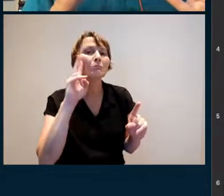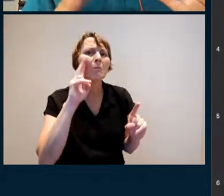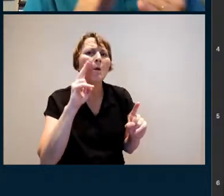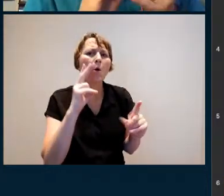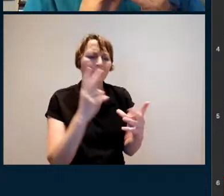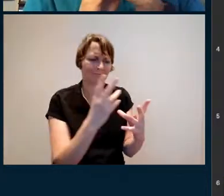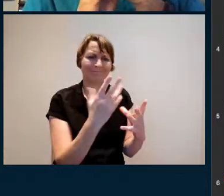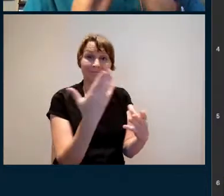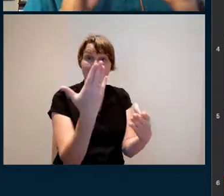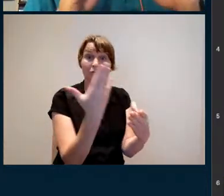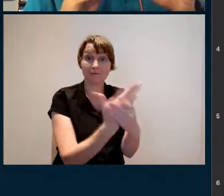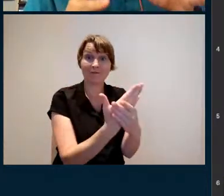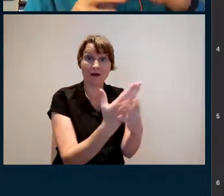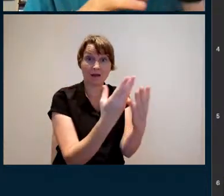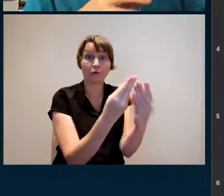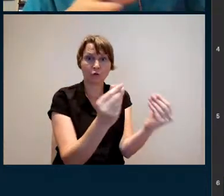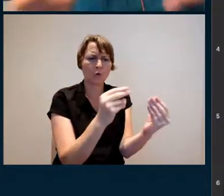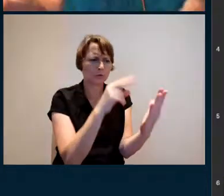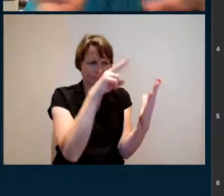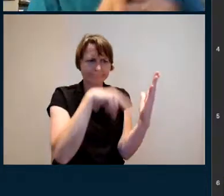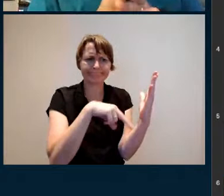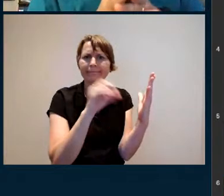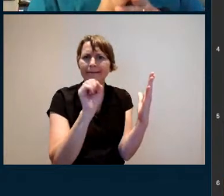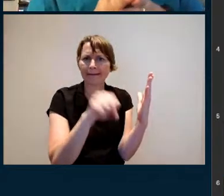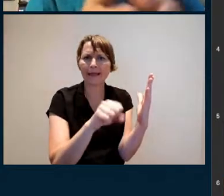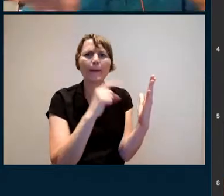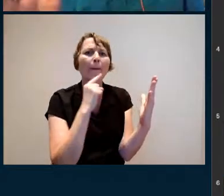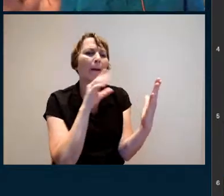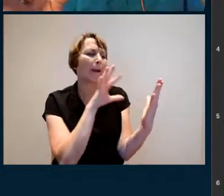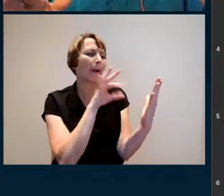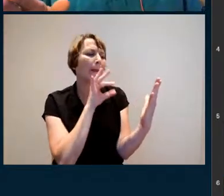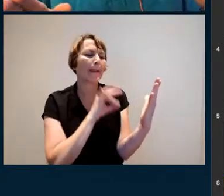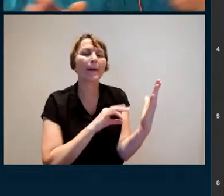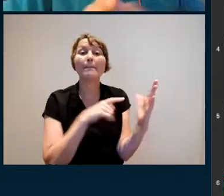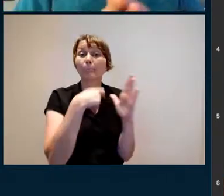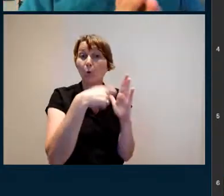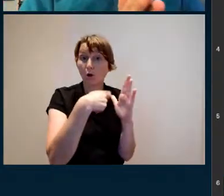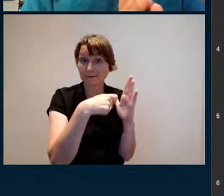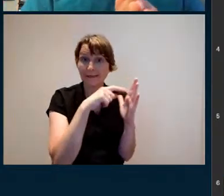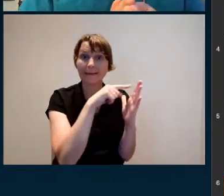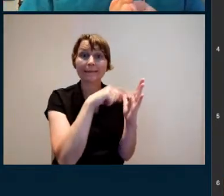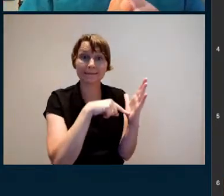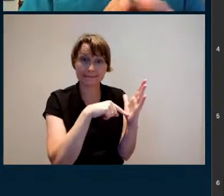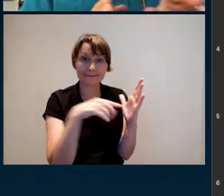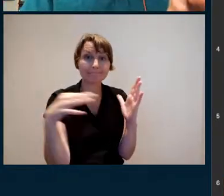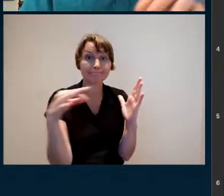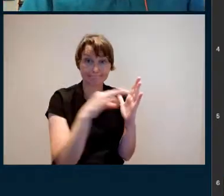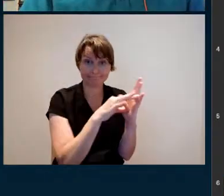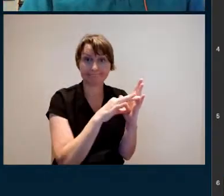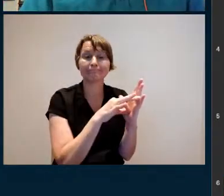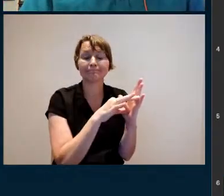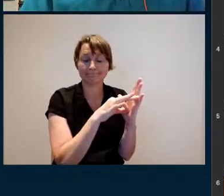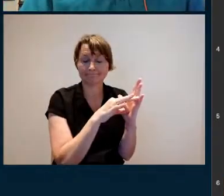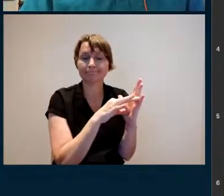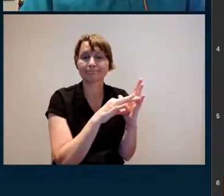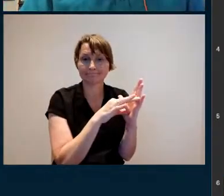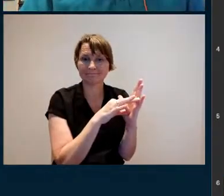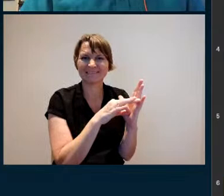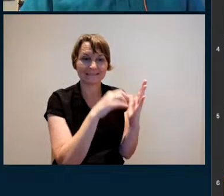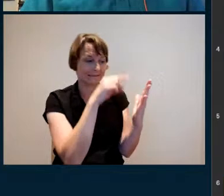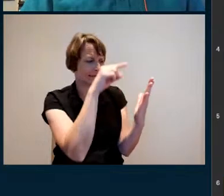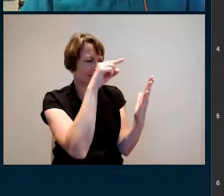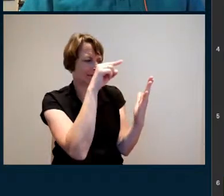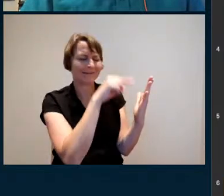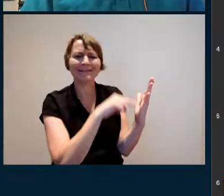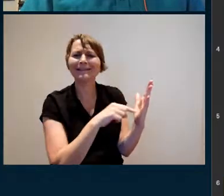knows how to find out, okay, these are the projects, understand what those projects are. You'll see these exciting words here,